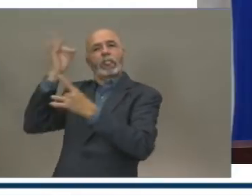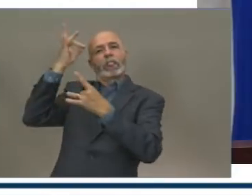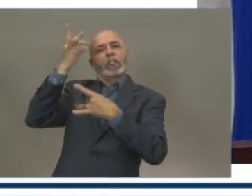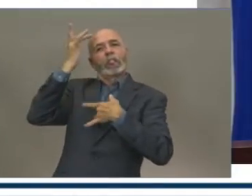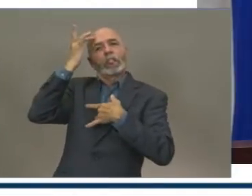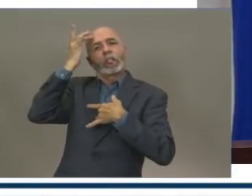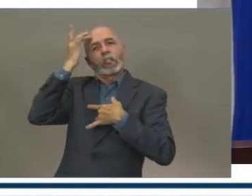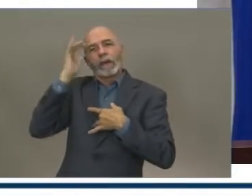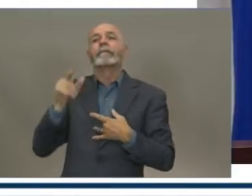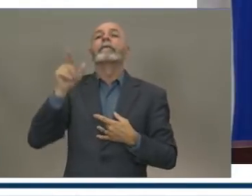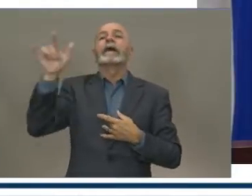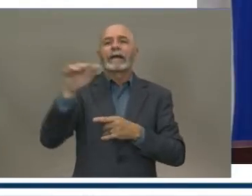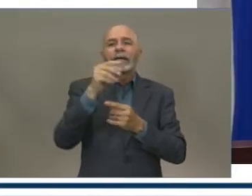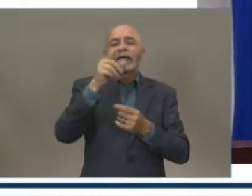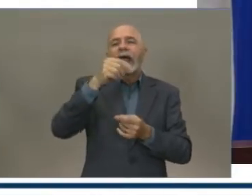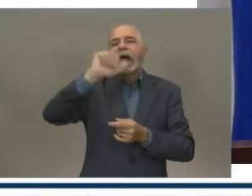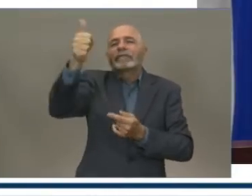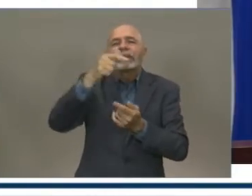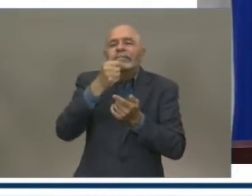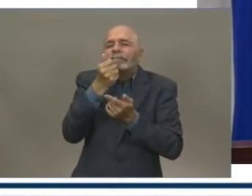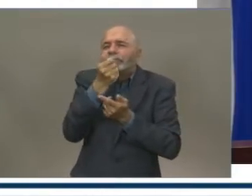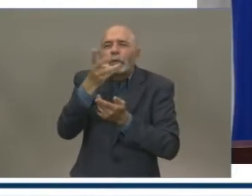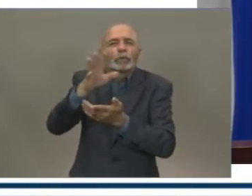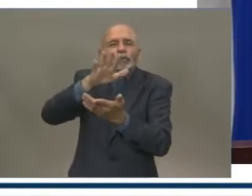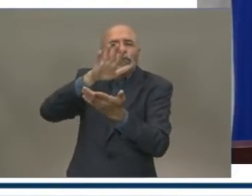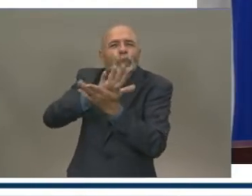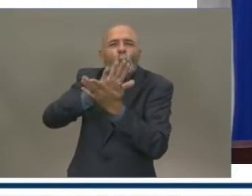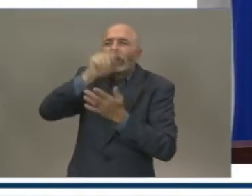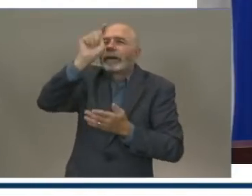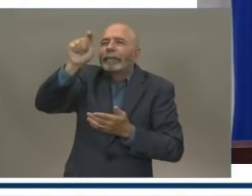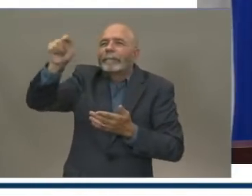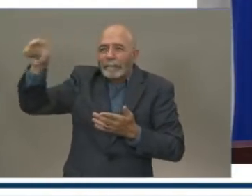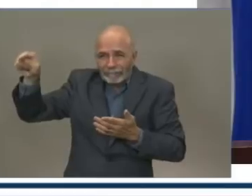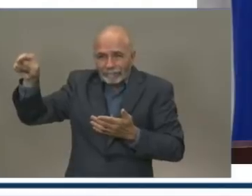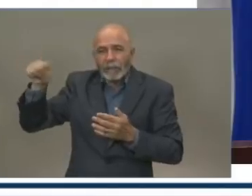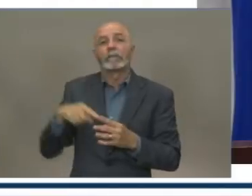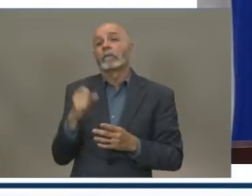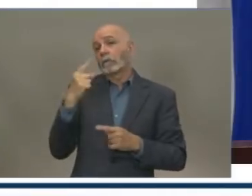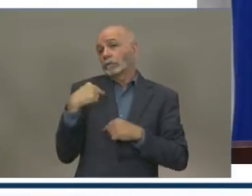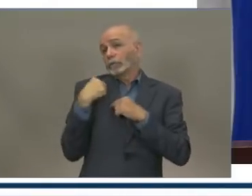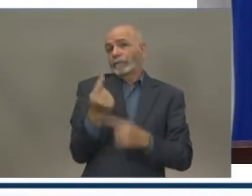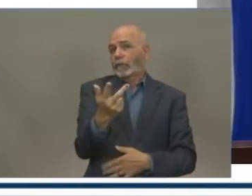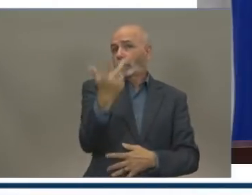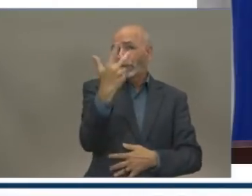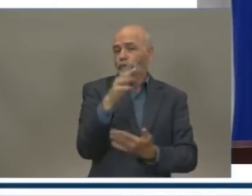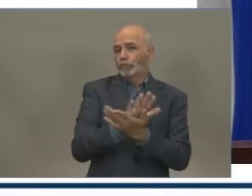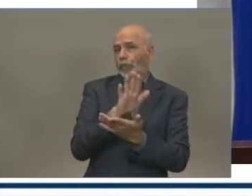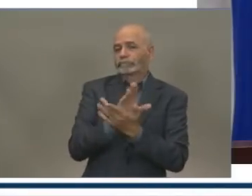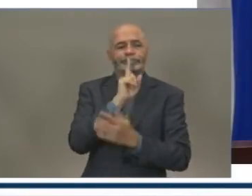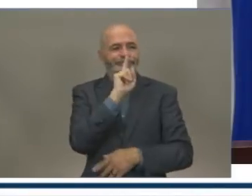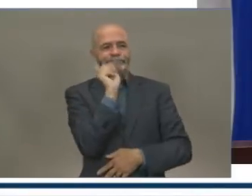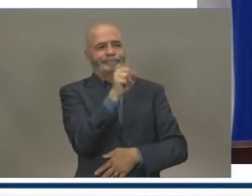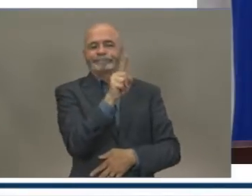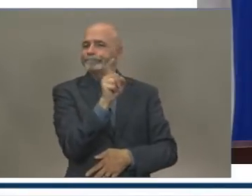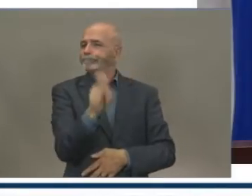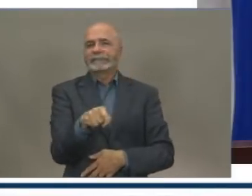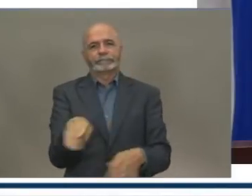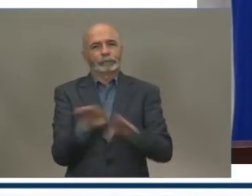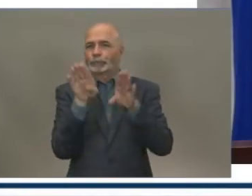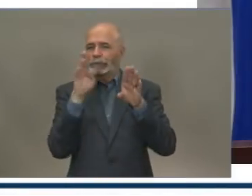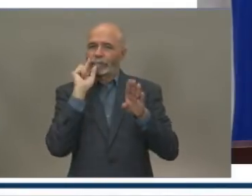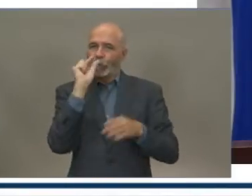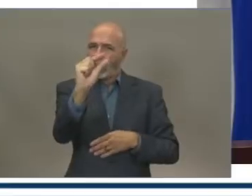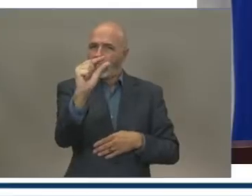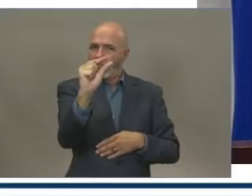of the virus. And that's why there are currently 3 schools that we have had to close as a short-term measure to